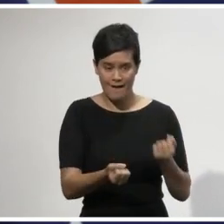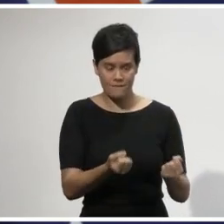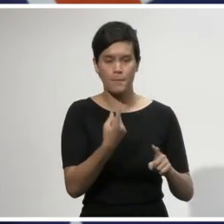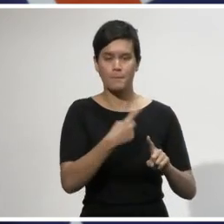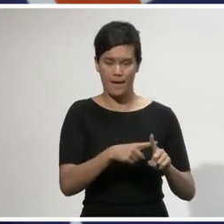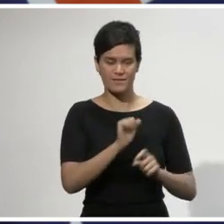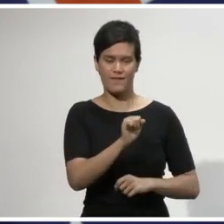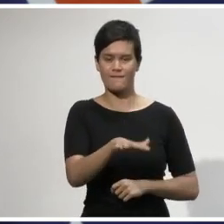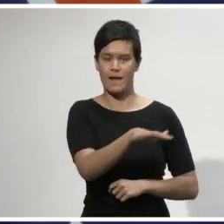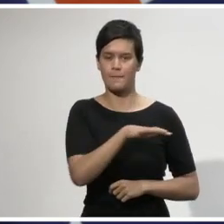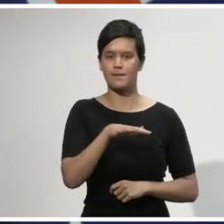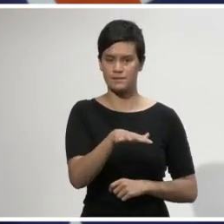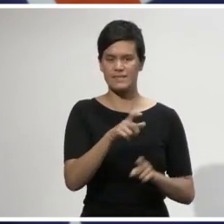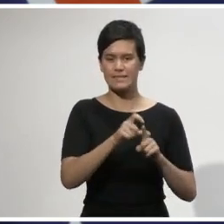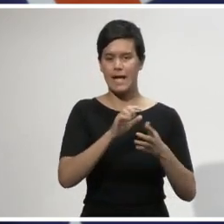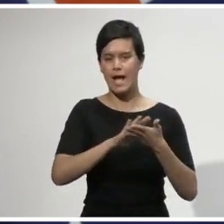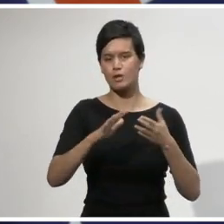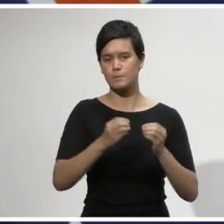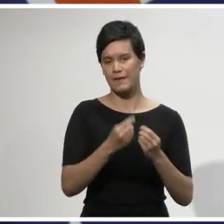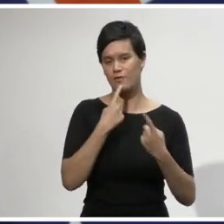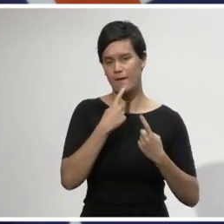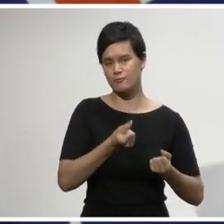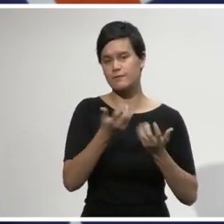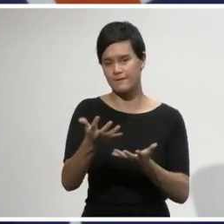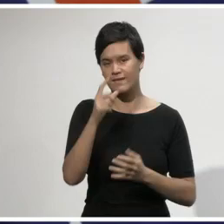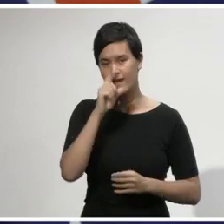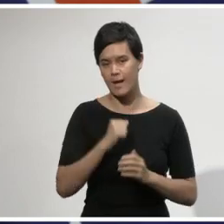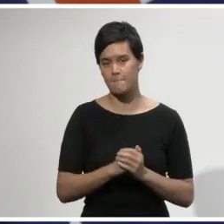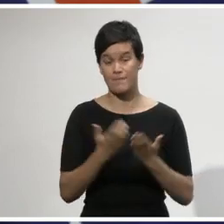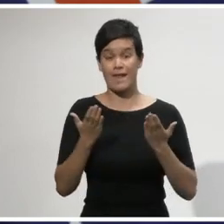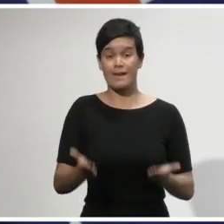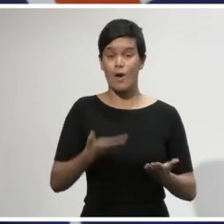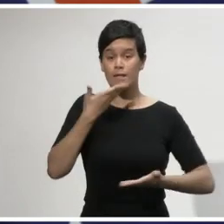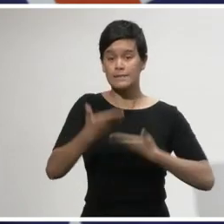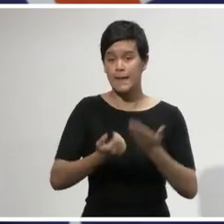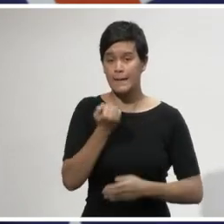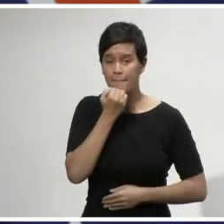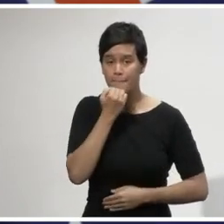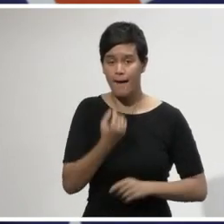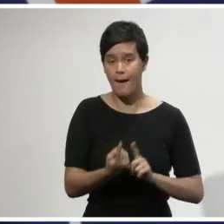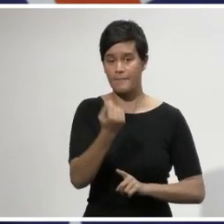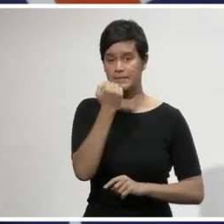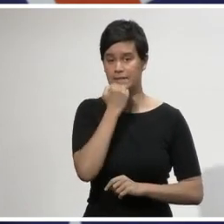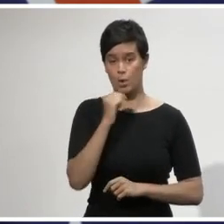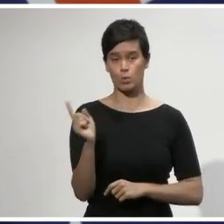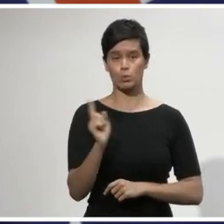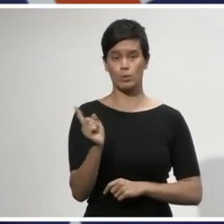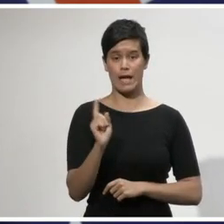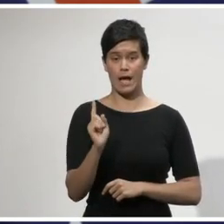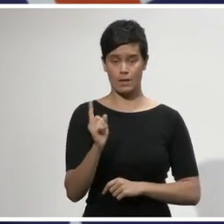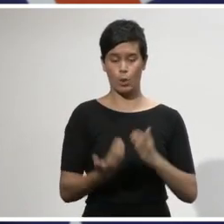I'd like to now give you an update on our numbers. Today, there are 44 new cases